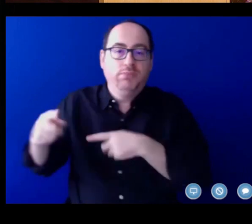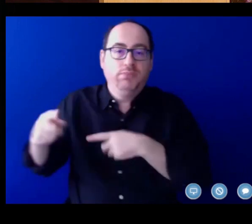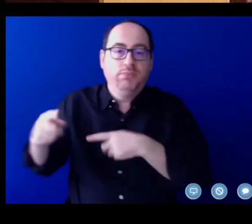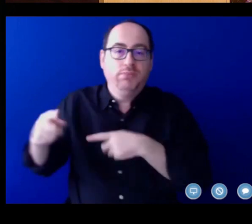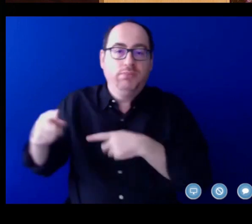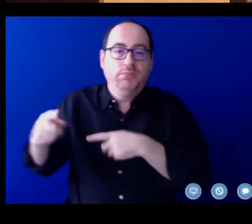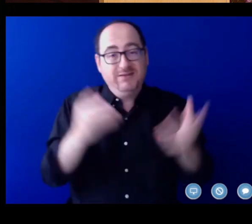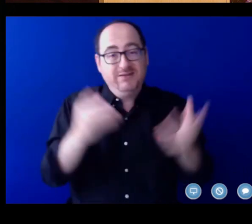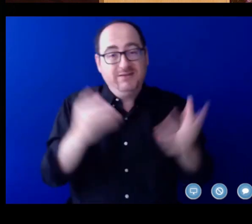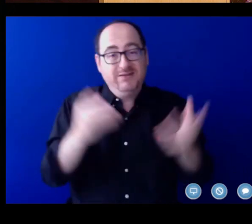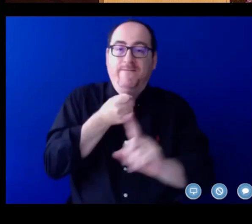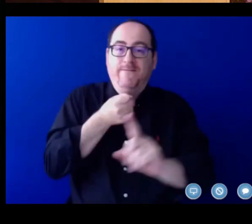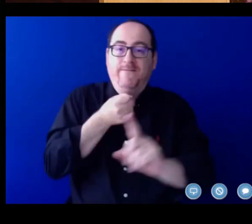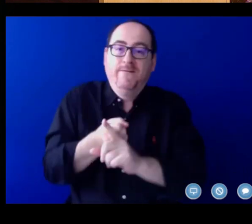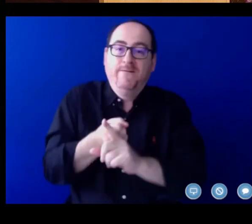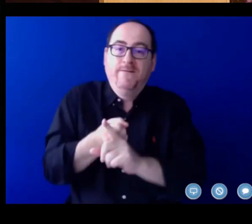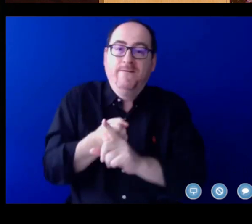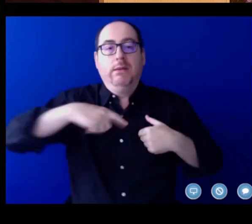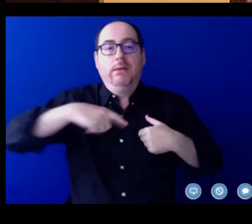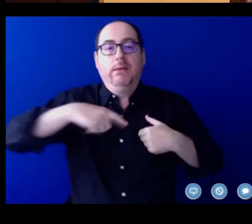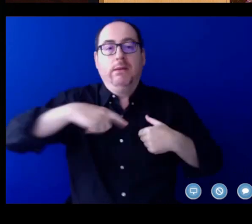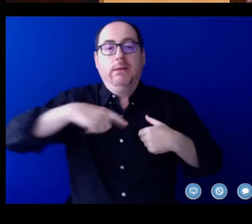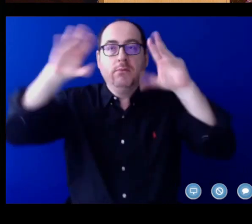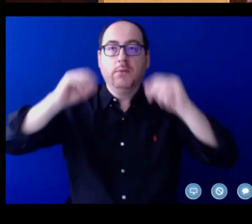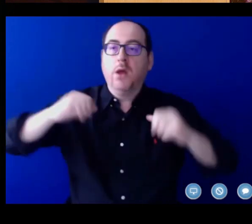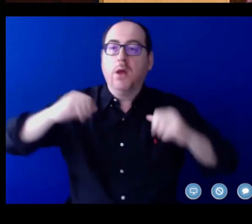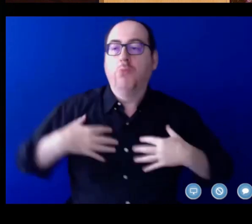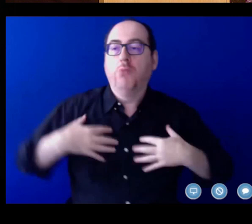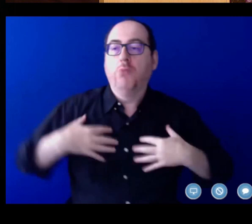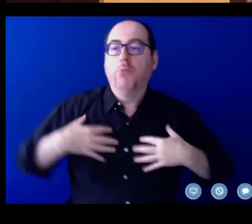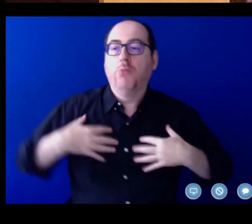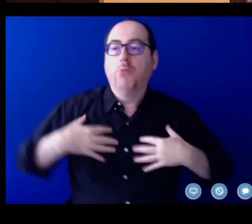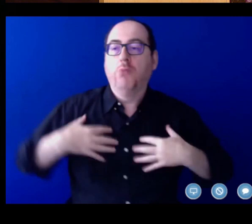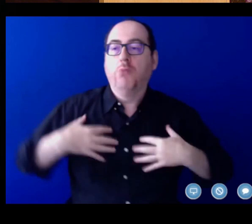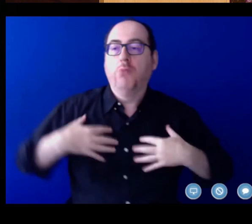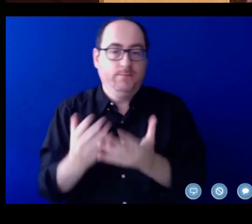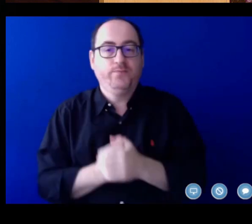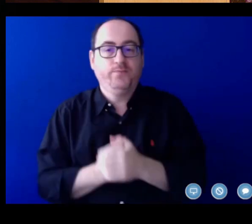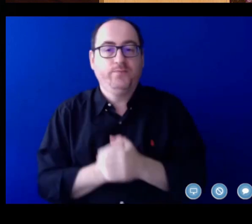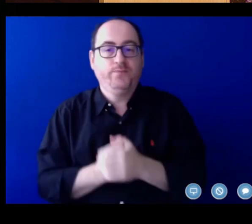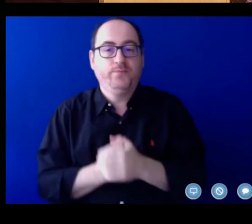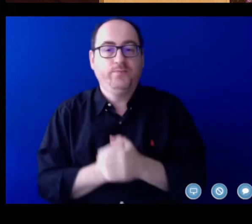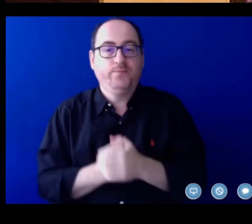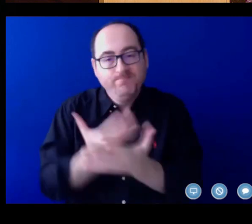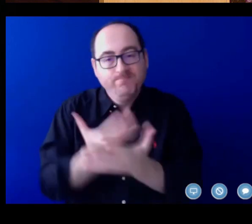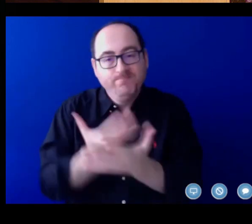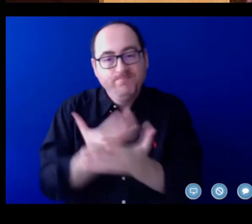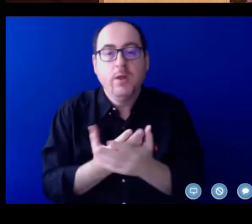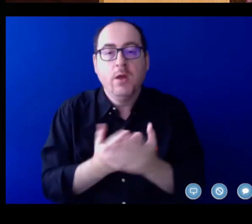I would suggest that the concept of cultural humility is useful to help us respond constructively to cultural